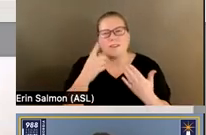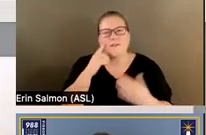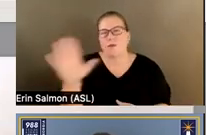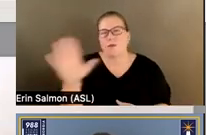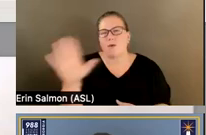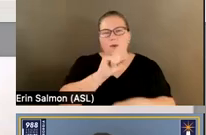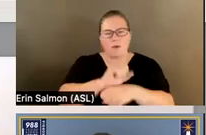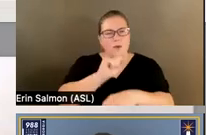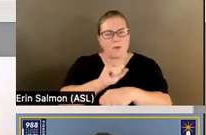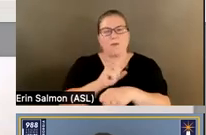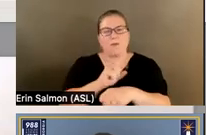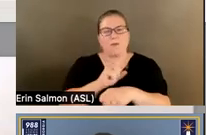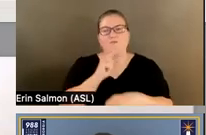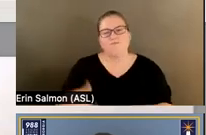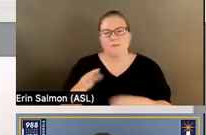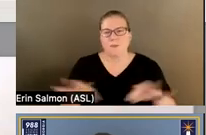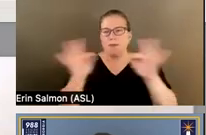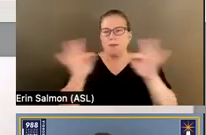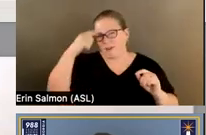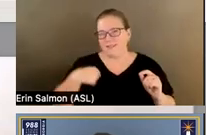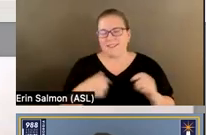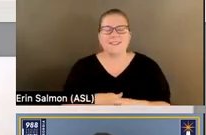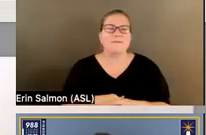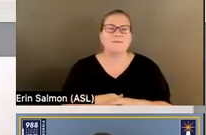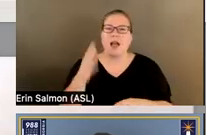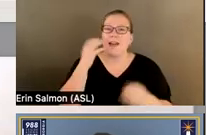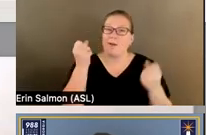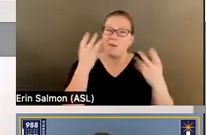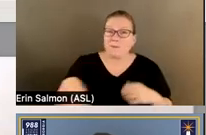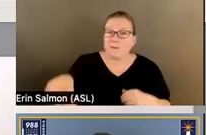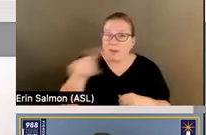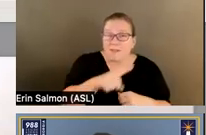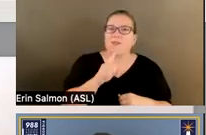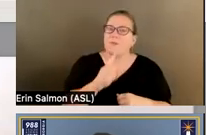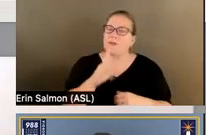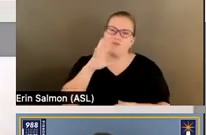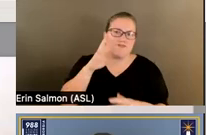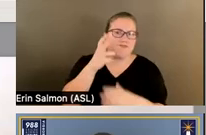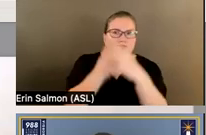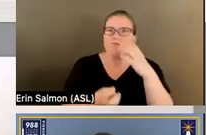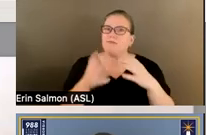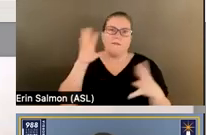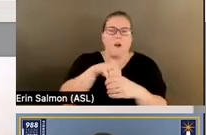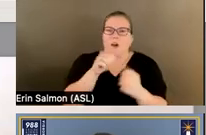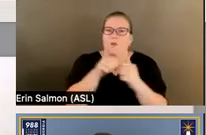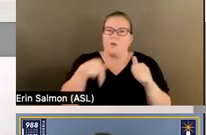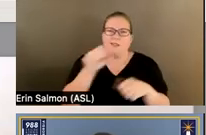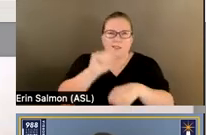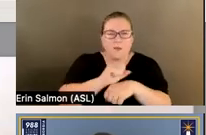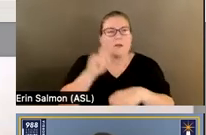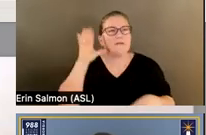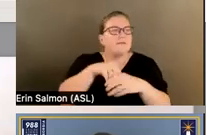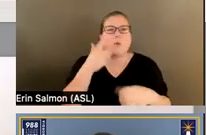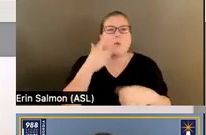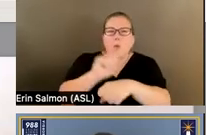I know many of you have been intimately involved in this work yourselves, participated in working groups or listening sessions,